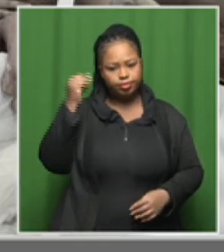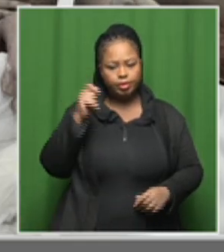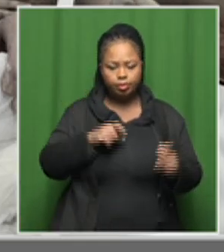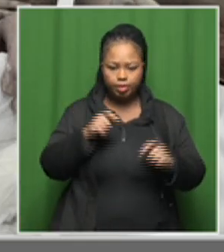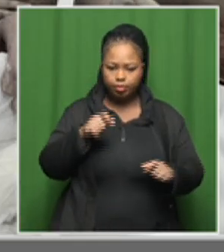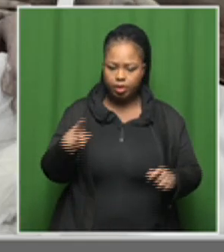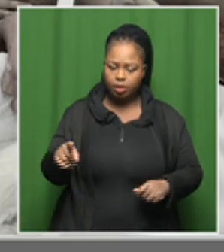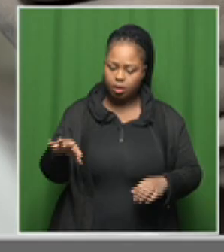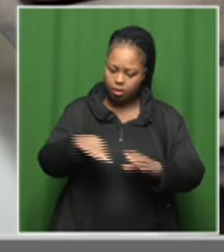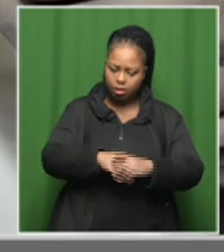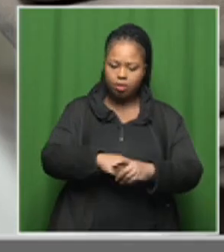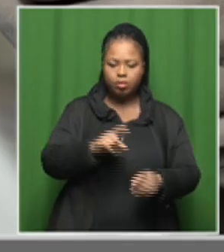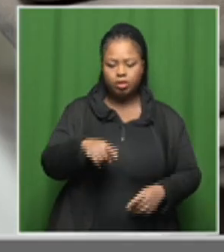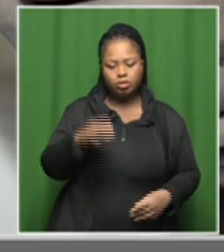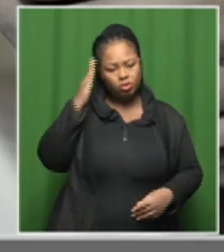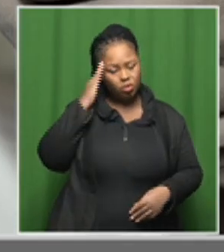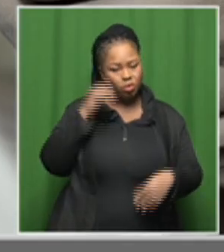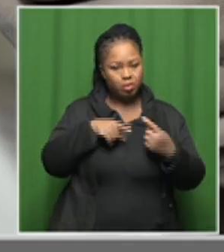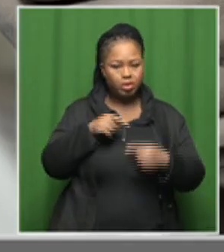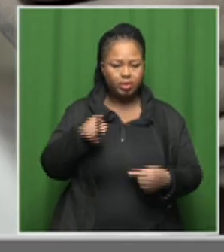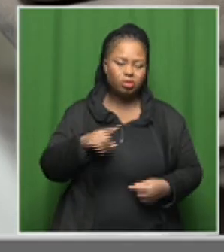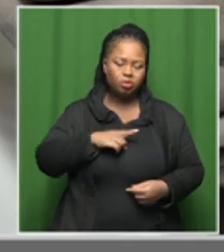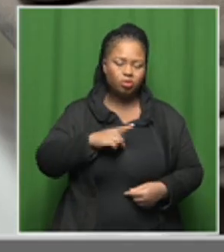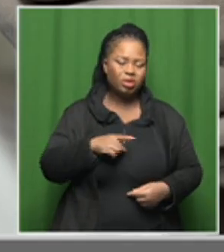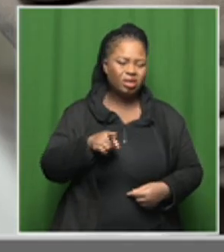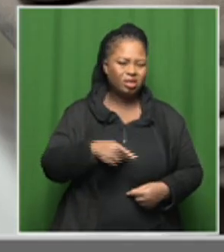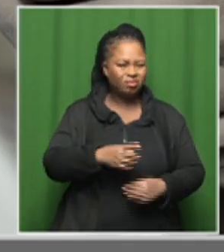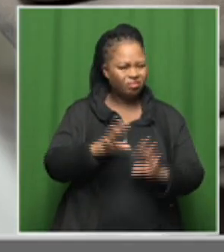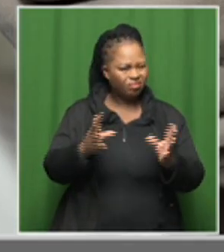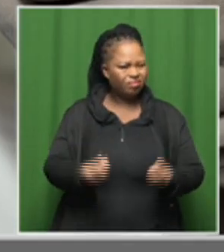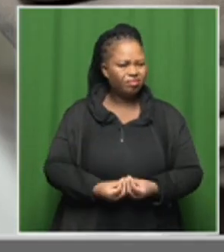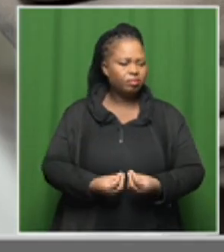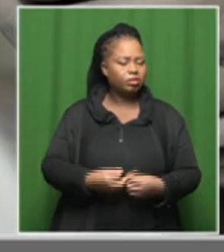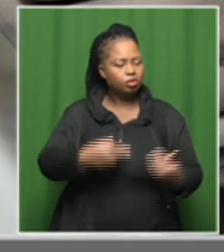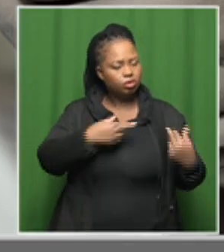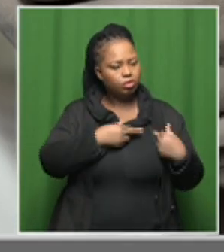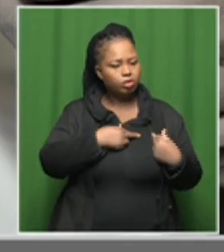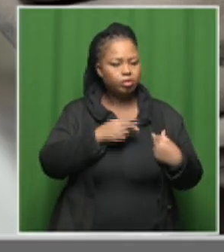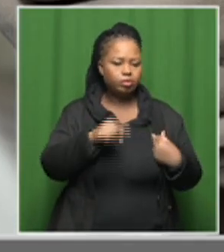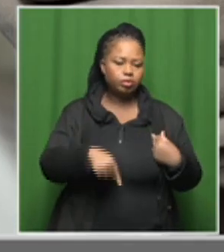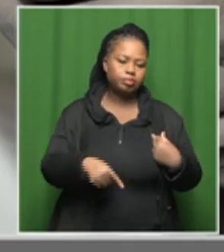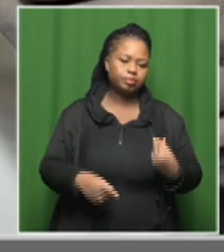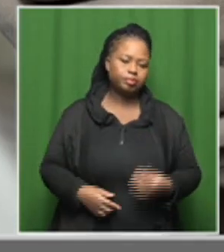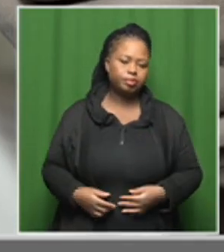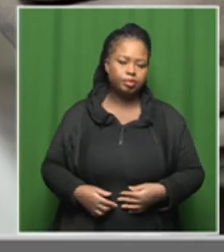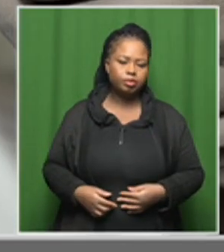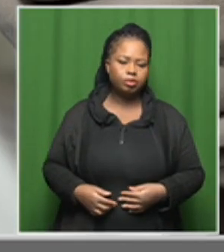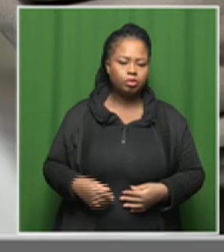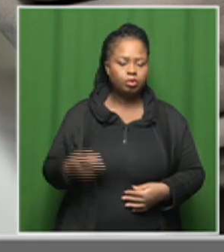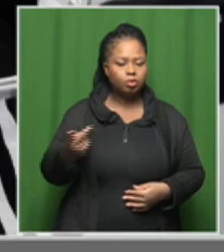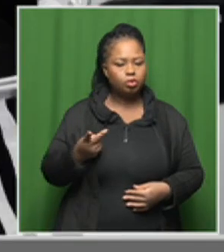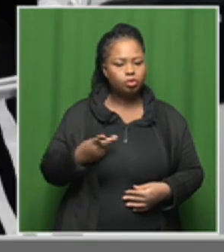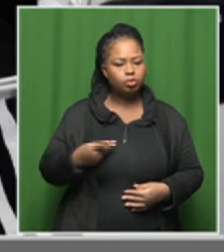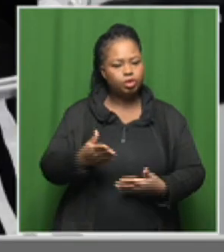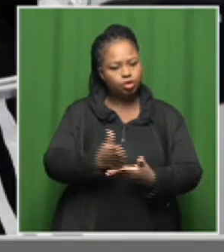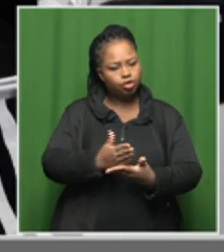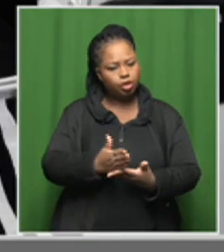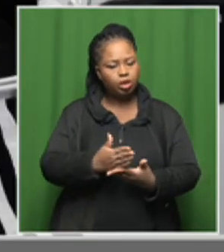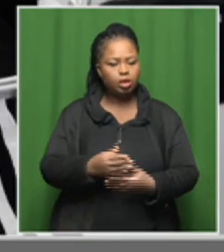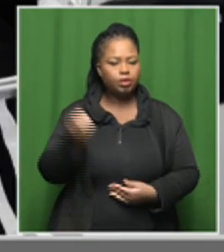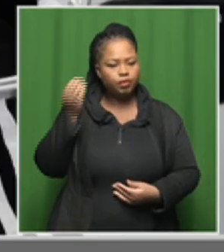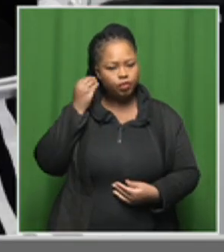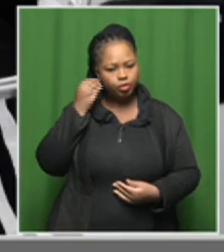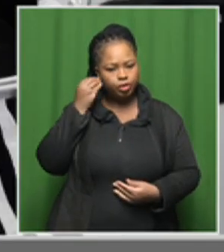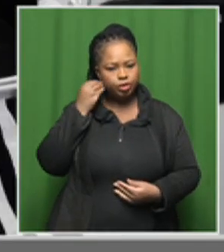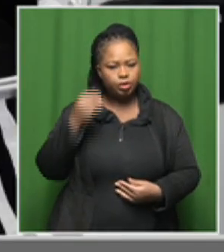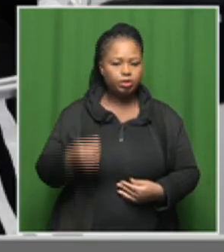actually get involved, to know about it, because we need to take these kind of things, responsibility for them as well, and to share the information and even